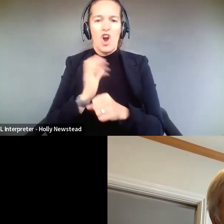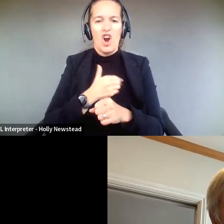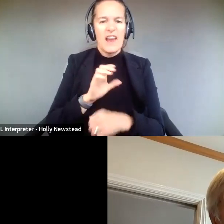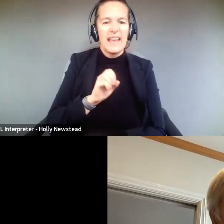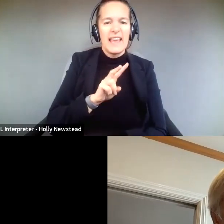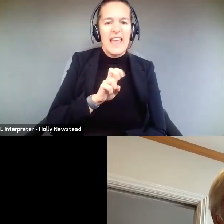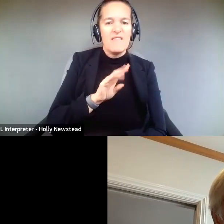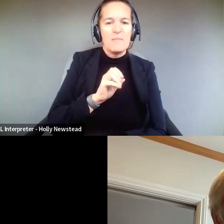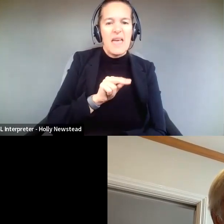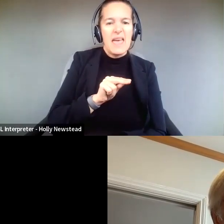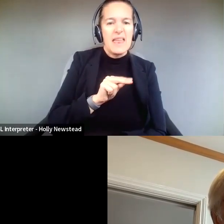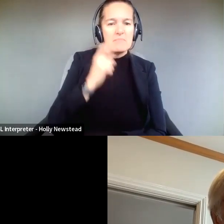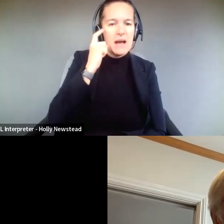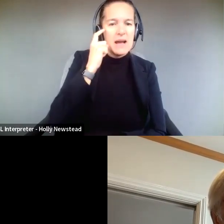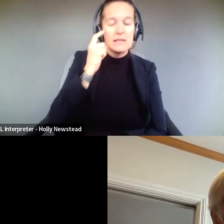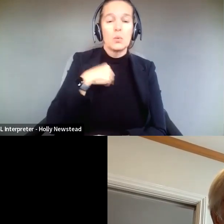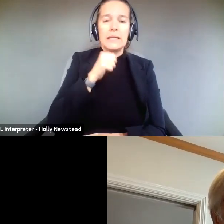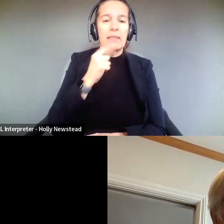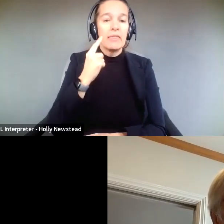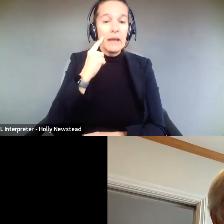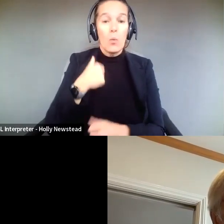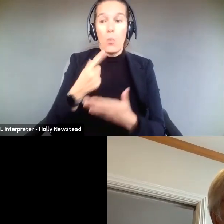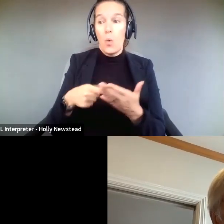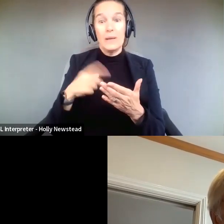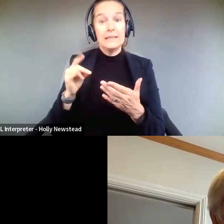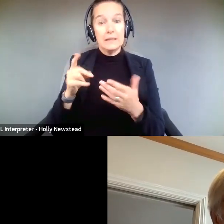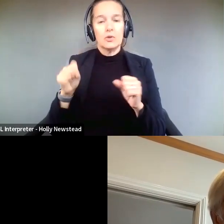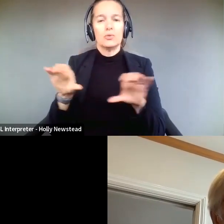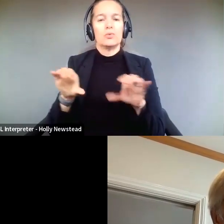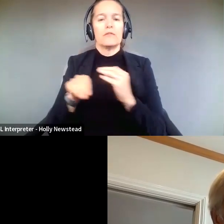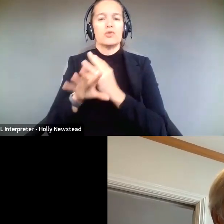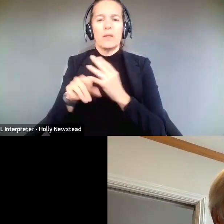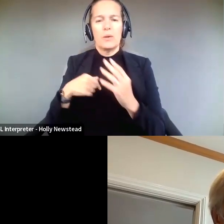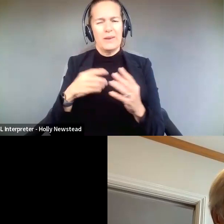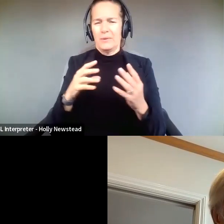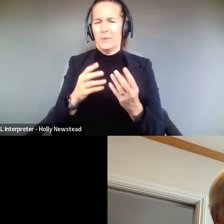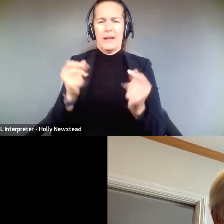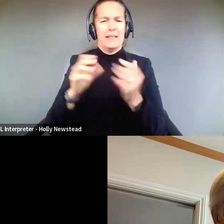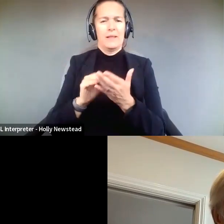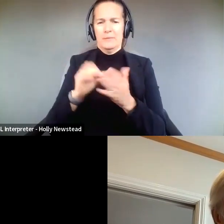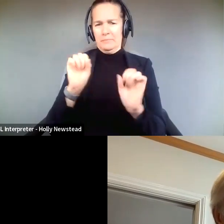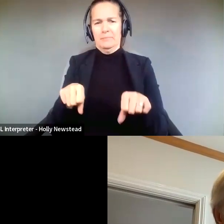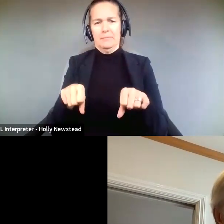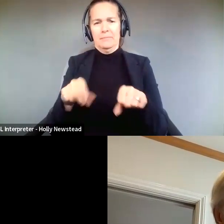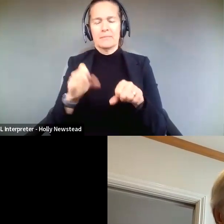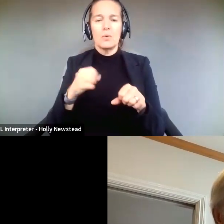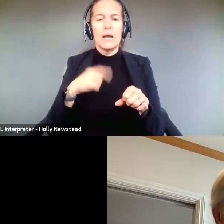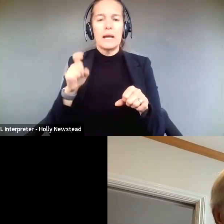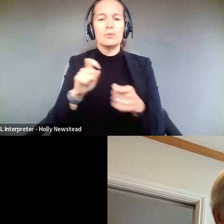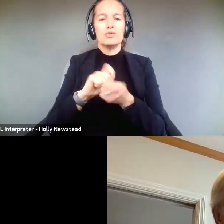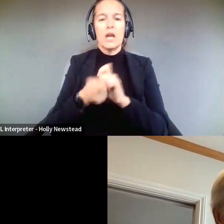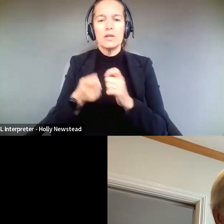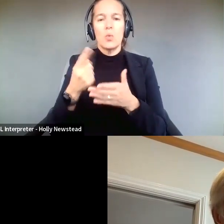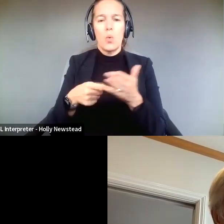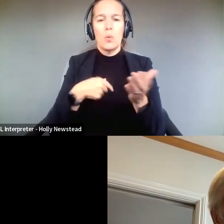minds. Didn't think that what we did could be done virtually. We learned quickly that it could, and we've actually had to change our whole sort of what